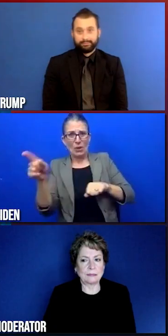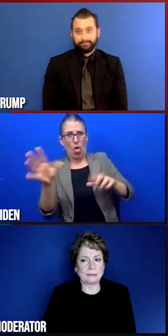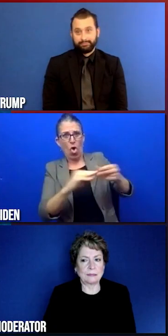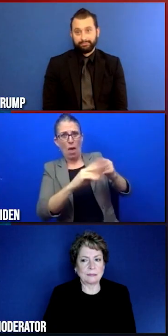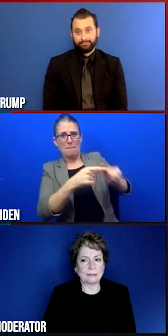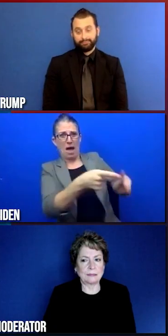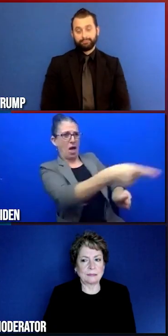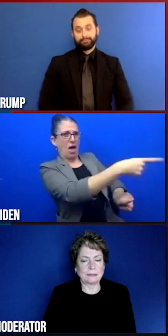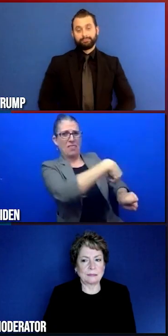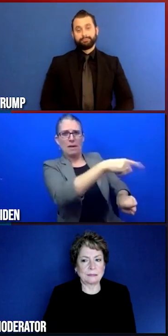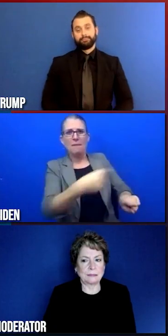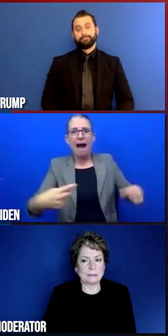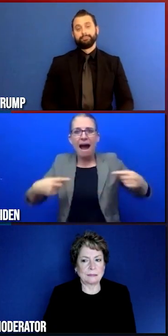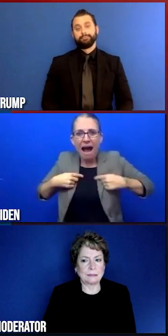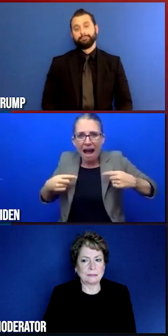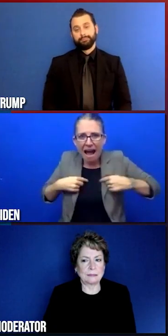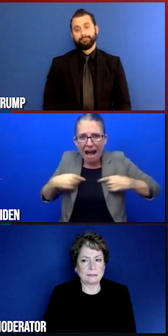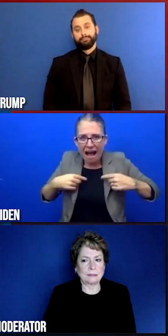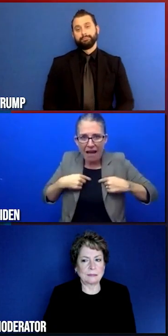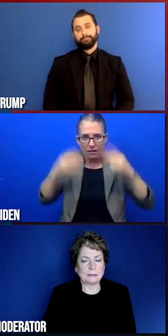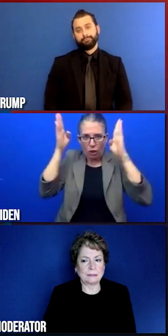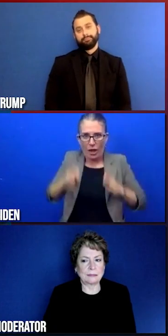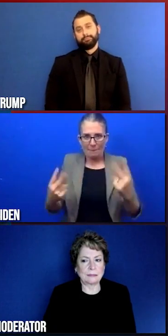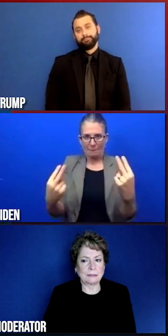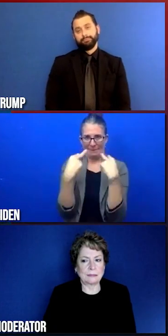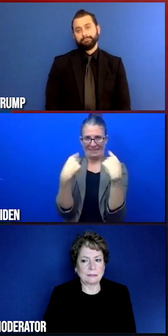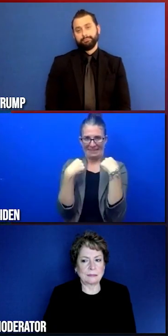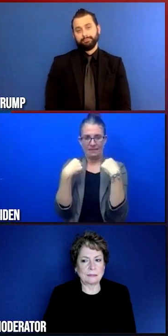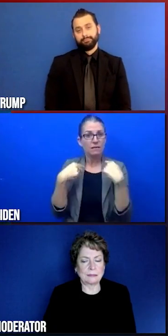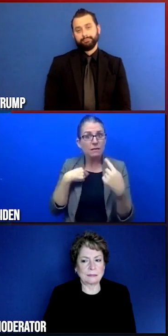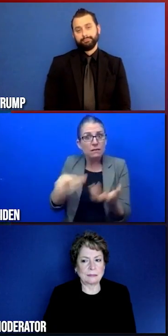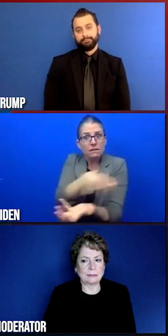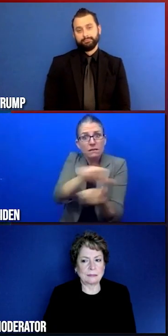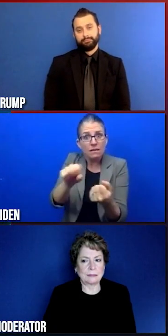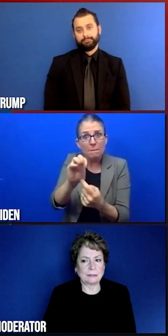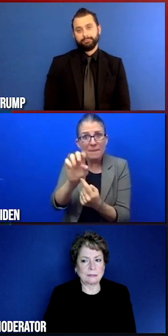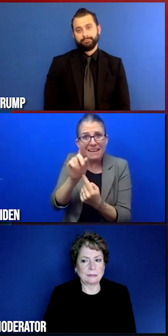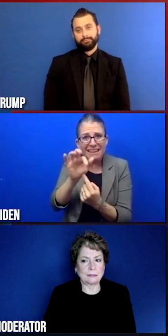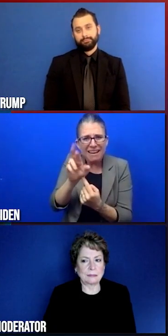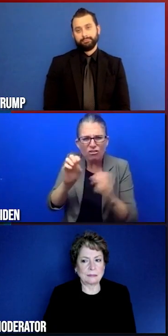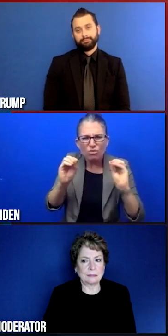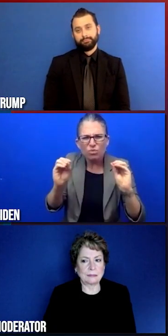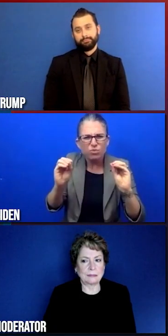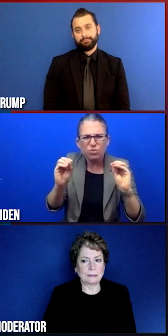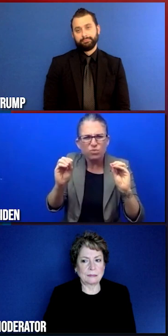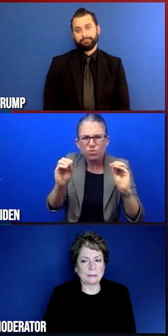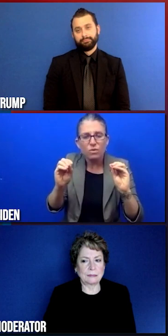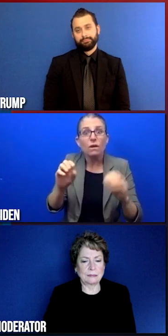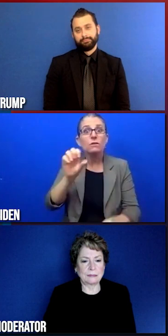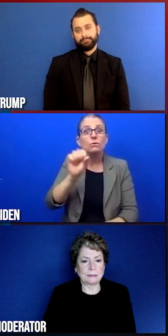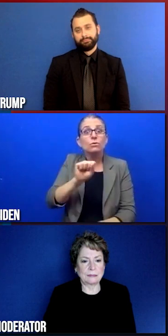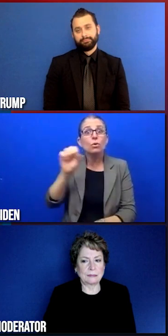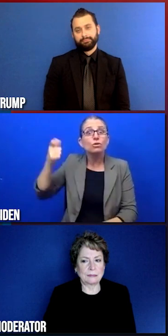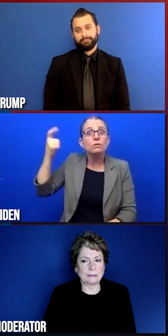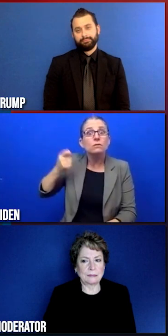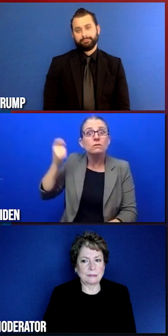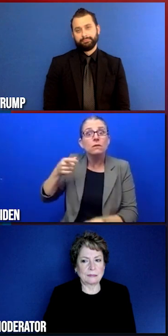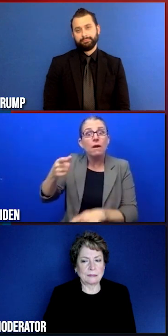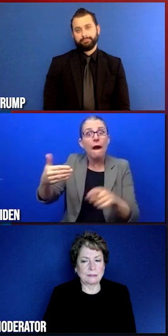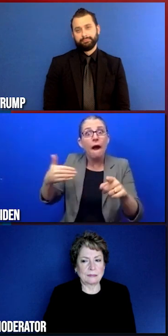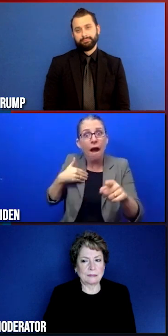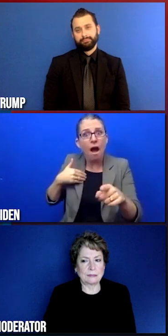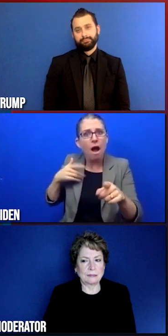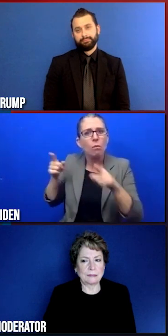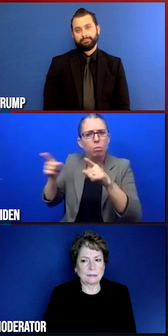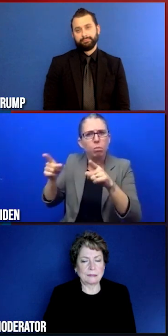at Medicare said, if in fact, at Social Security, if in fact he continues to withhold his plan to withhold the tax